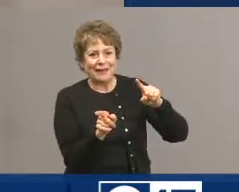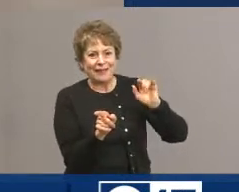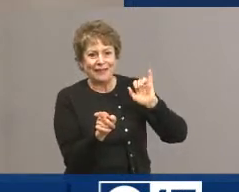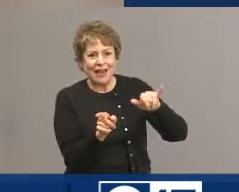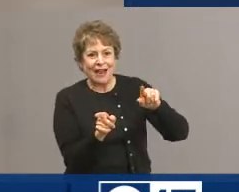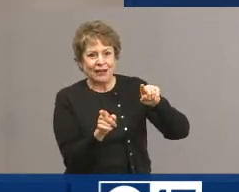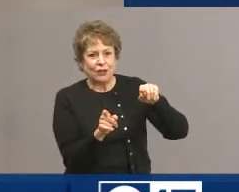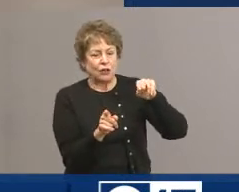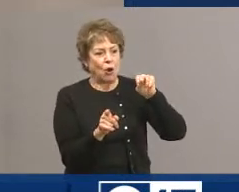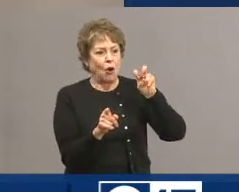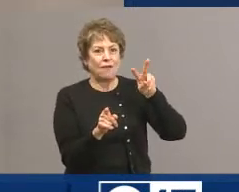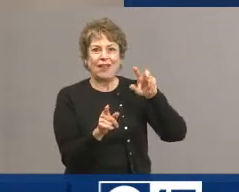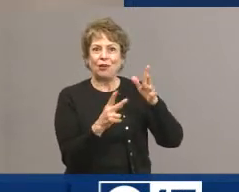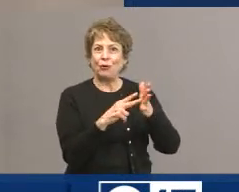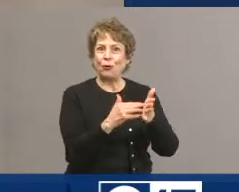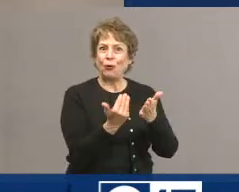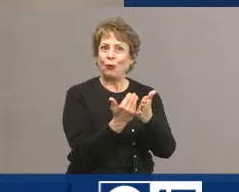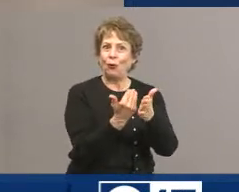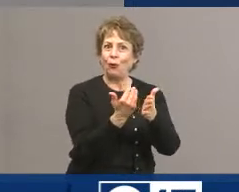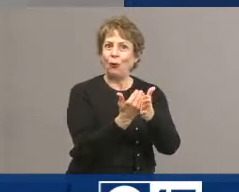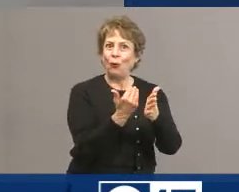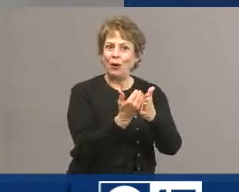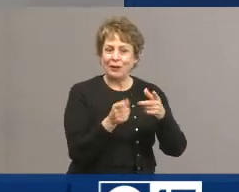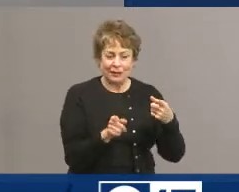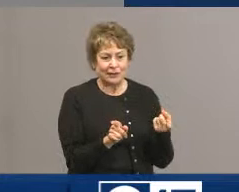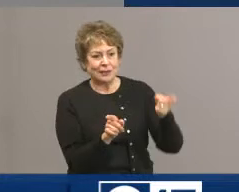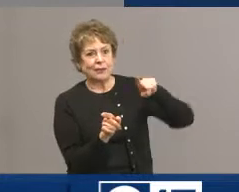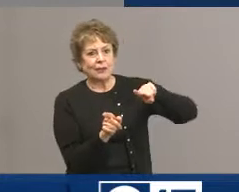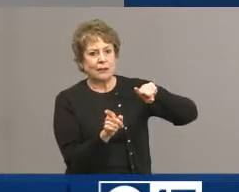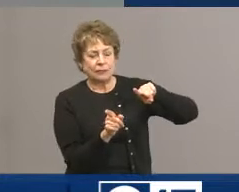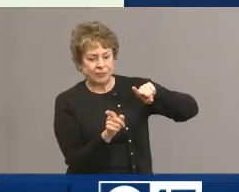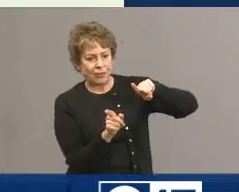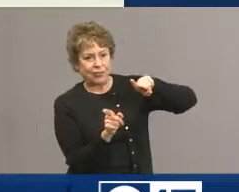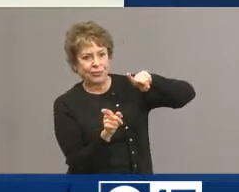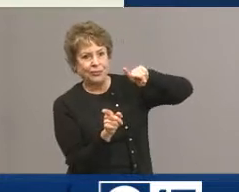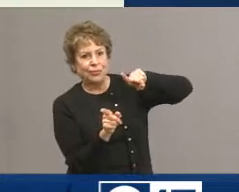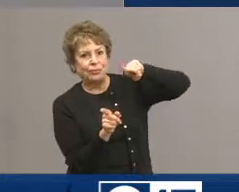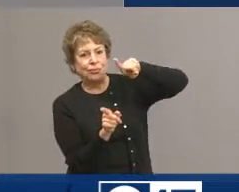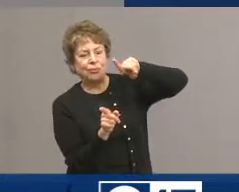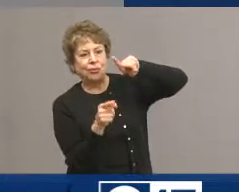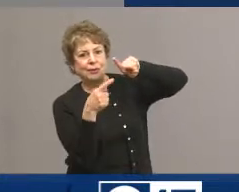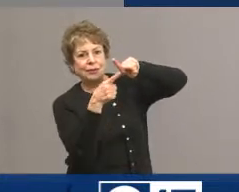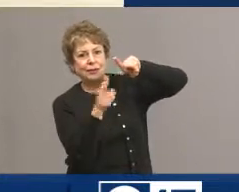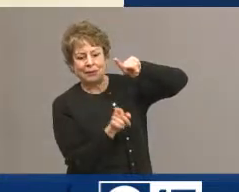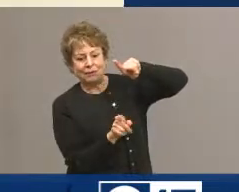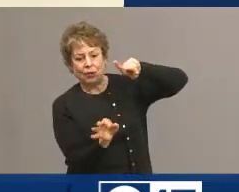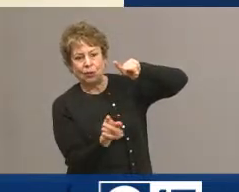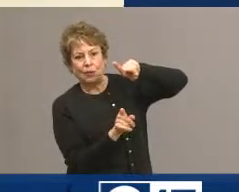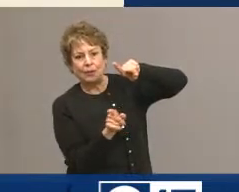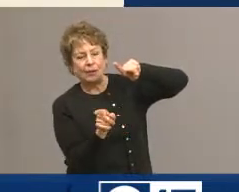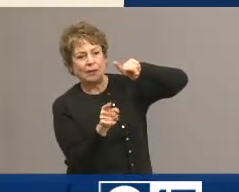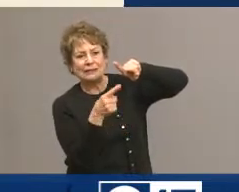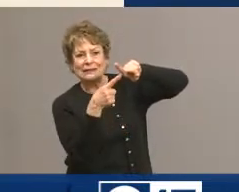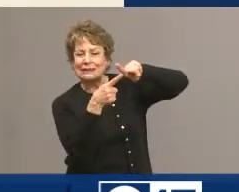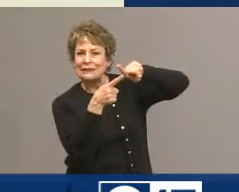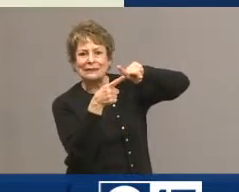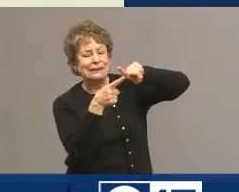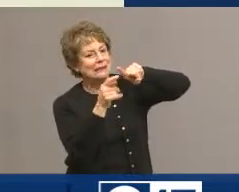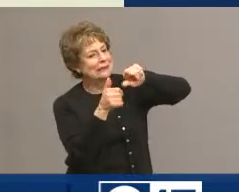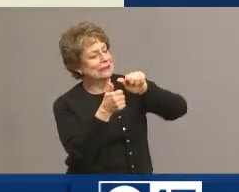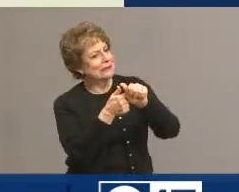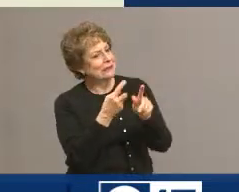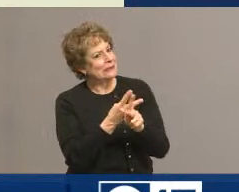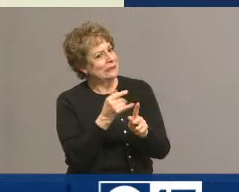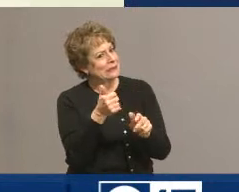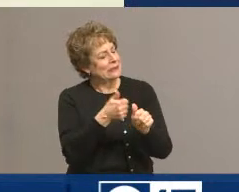going in the wrong direction, and it's climbing. It's something we have to pay attention to. In terms of cases, we want to see a